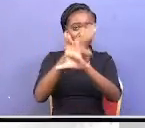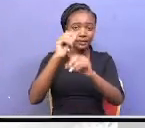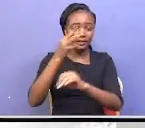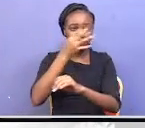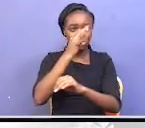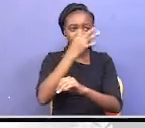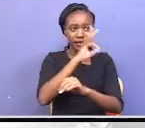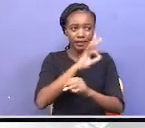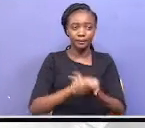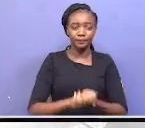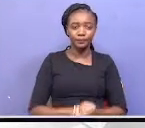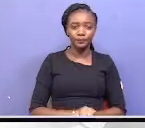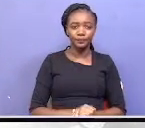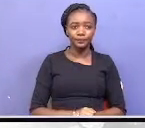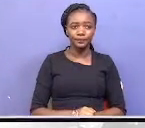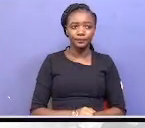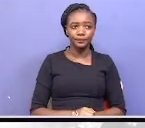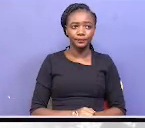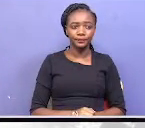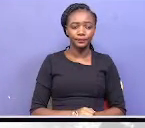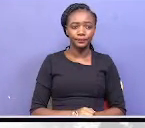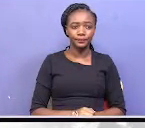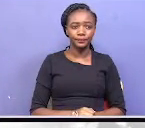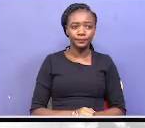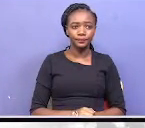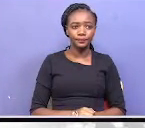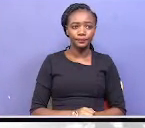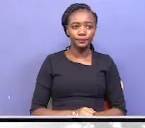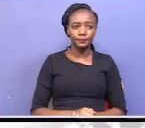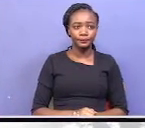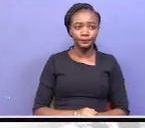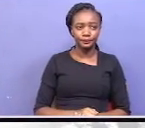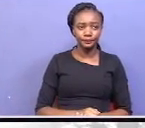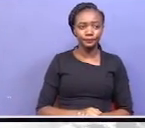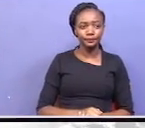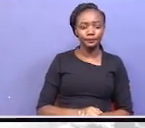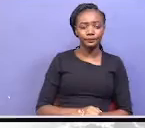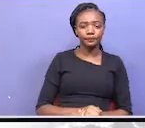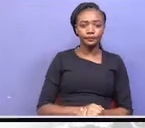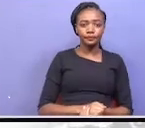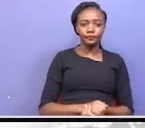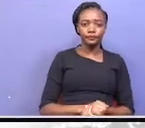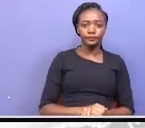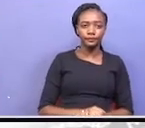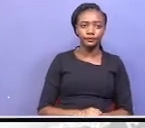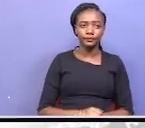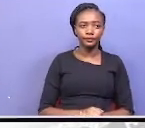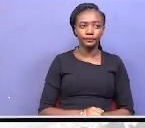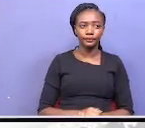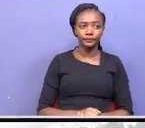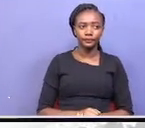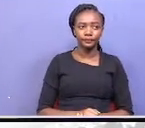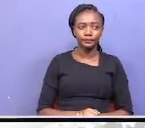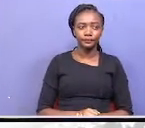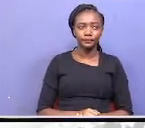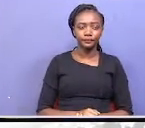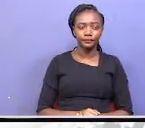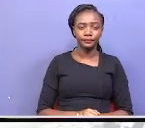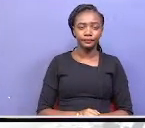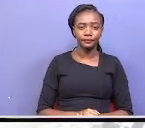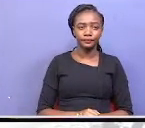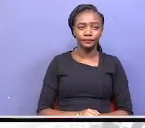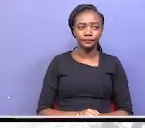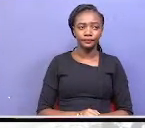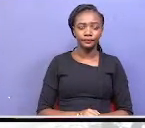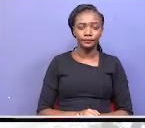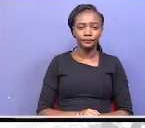Mwai Kibaki. As it was in the beginning, is now and ever shall be, one without end. Amen.